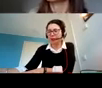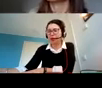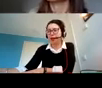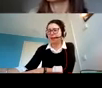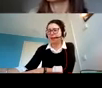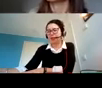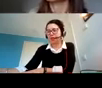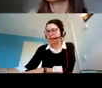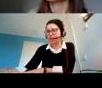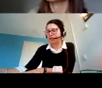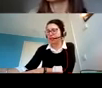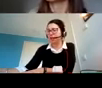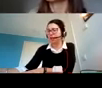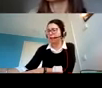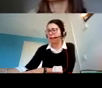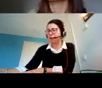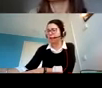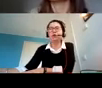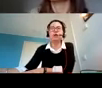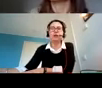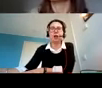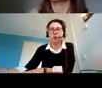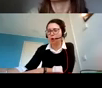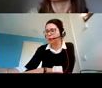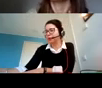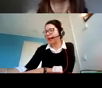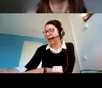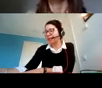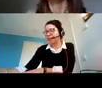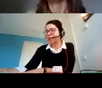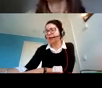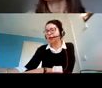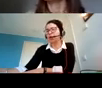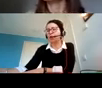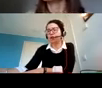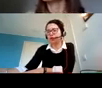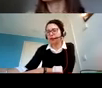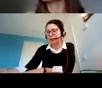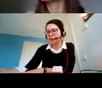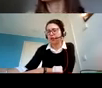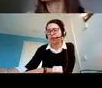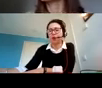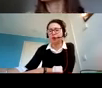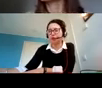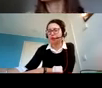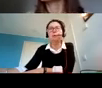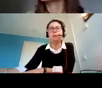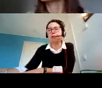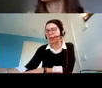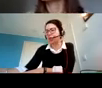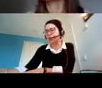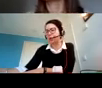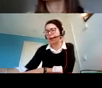Dr. Bordignon has a PhD in international law from the University of Rome, and in her doctoral thesis, she focused on